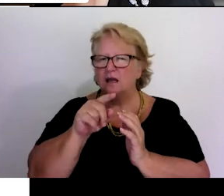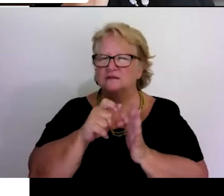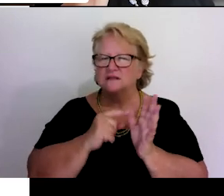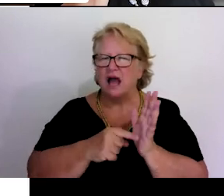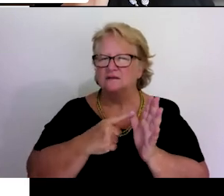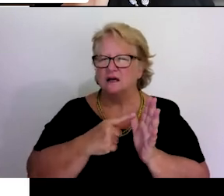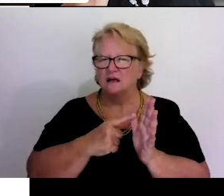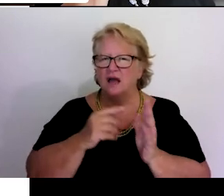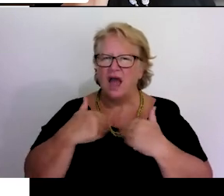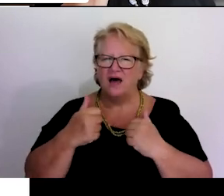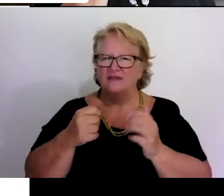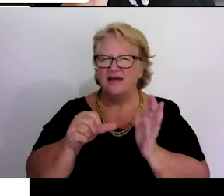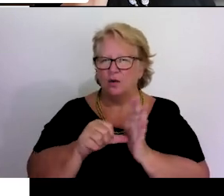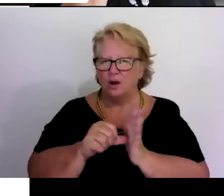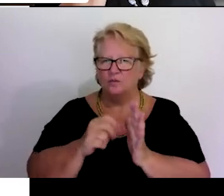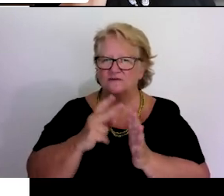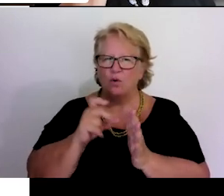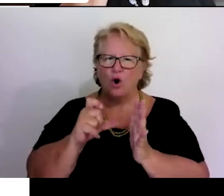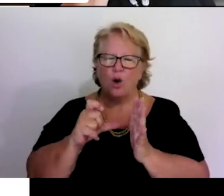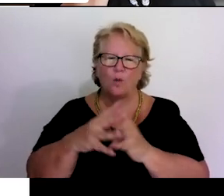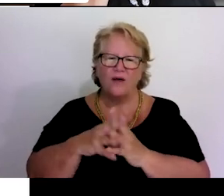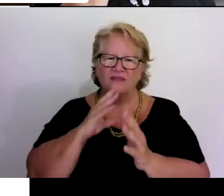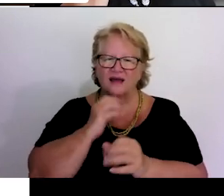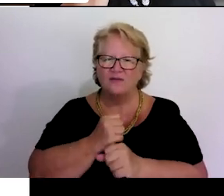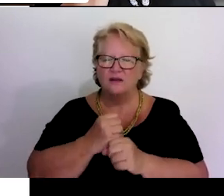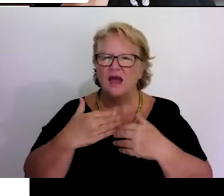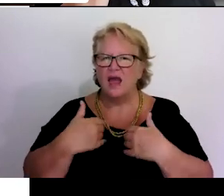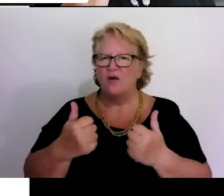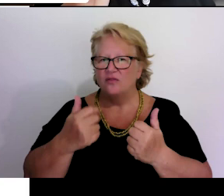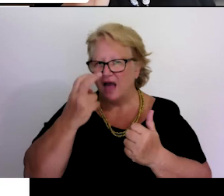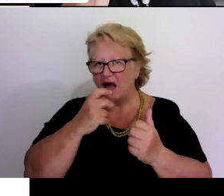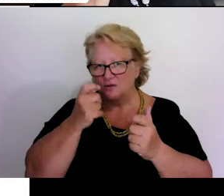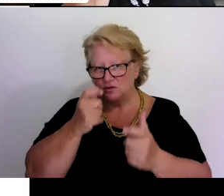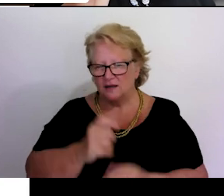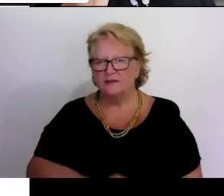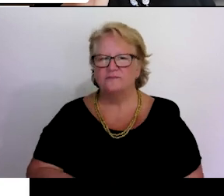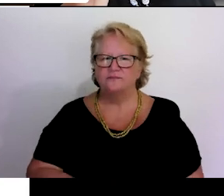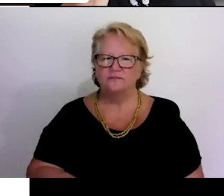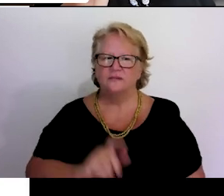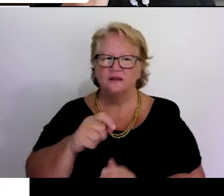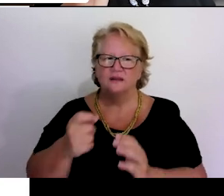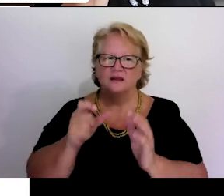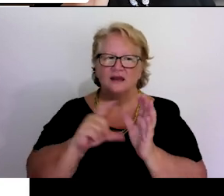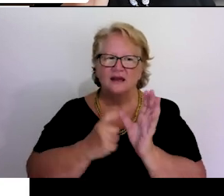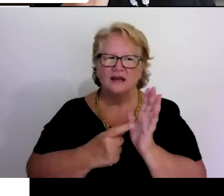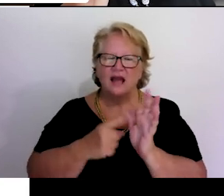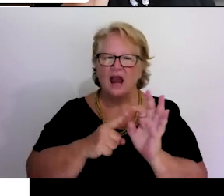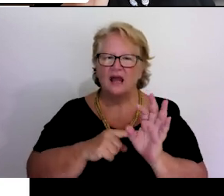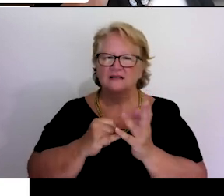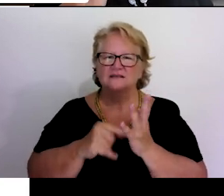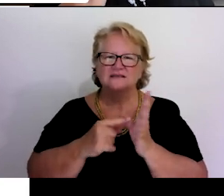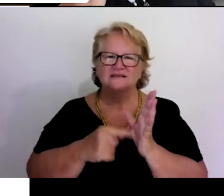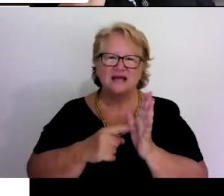Head of Health Economics and Research at the Commonwealth Department of Health and Aged Care. And Carly Northcote is a State and Territory Government